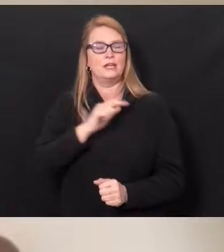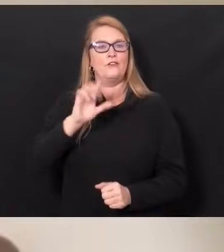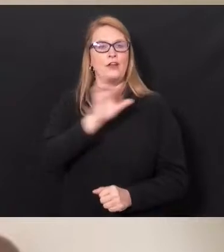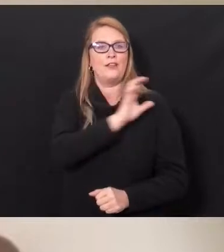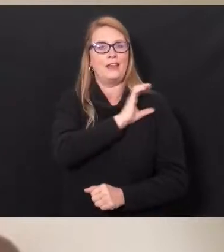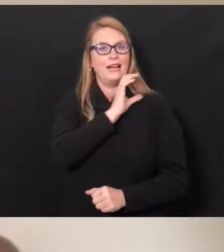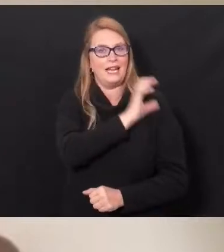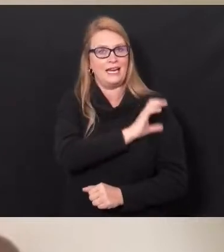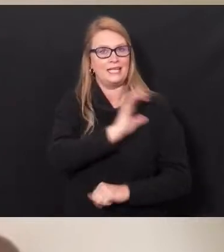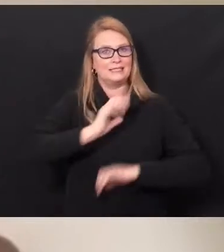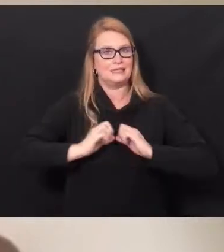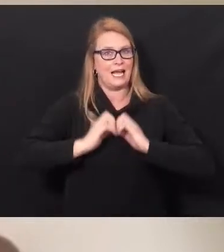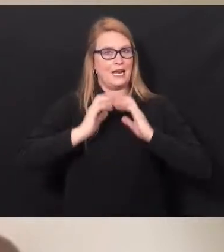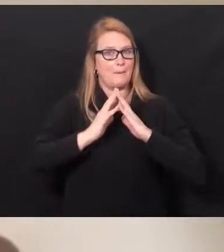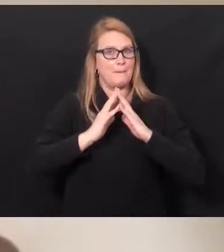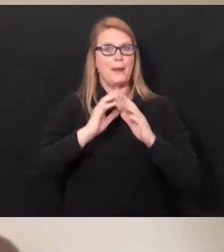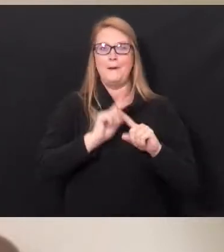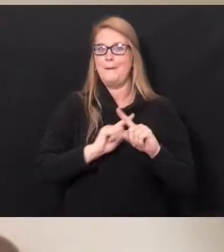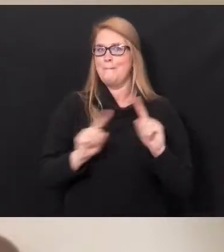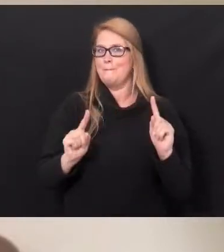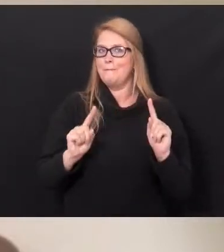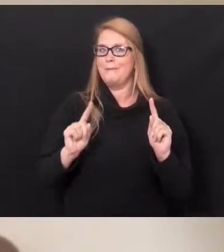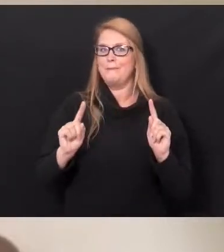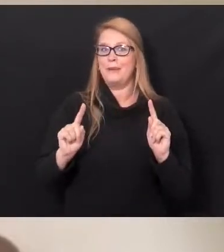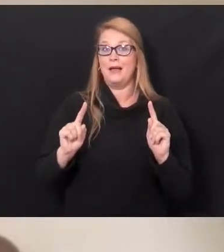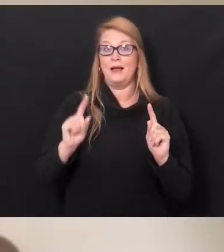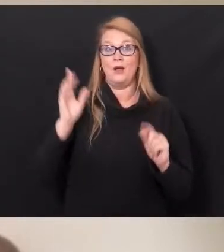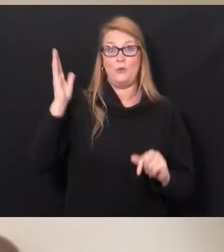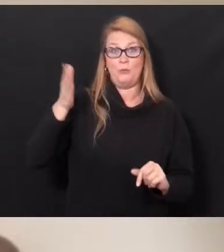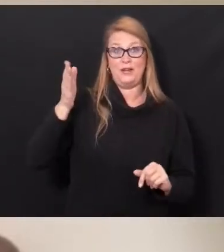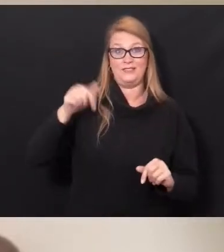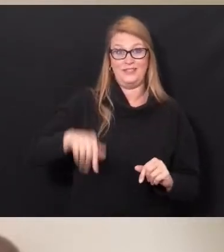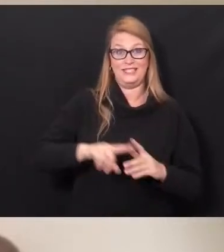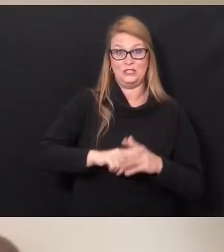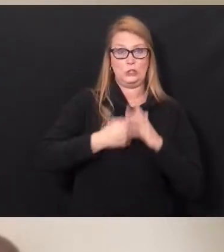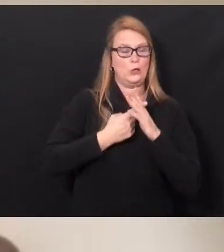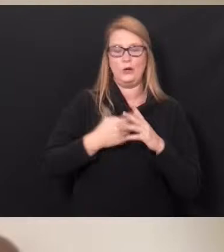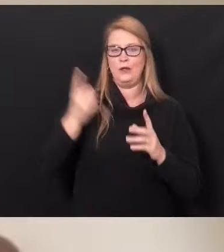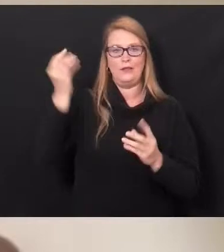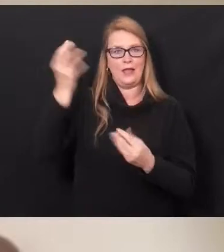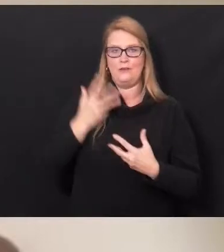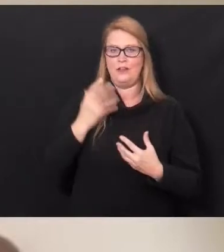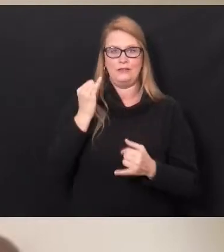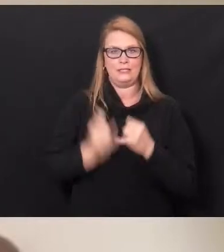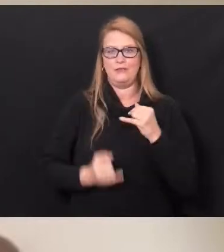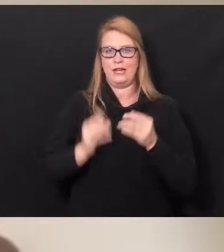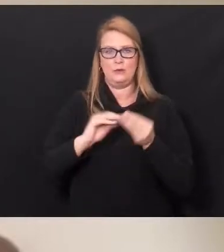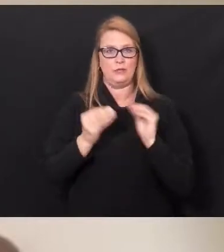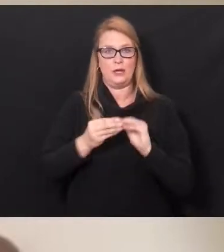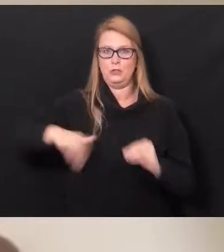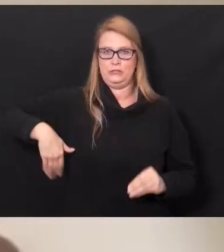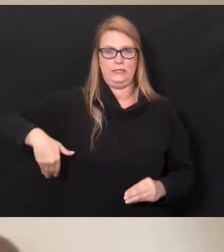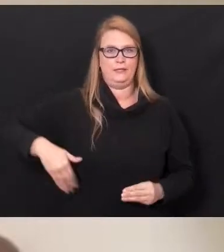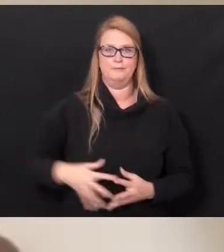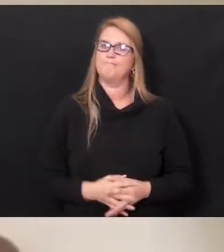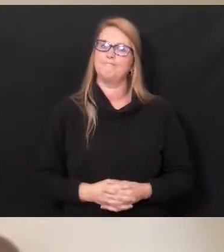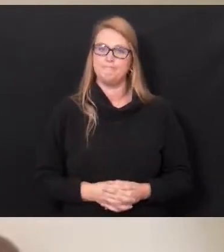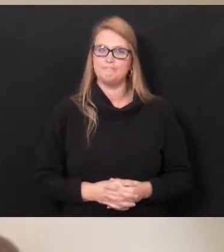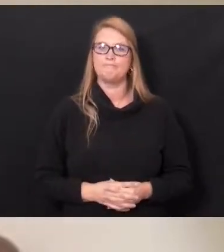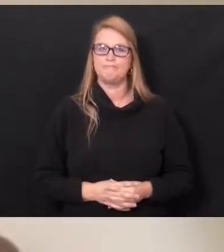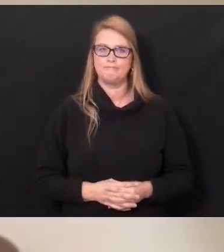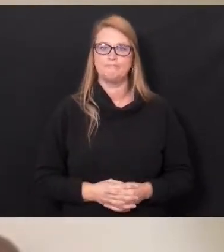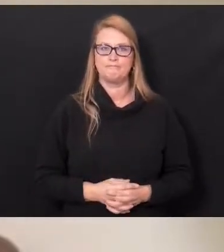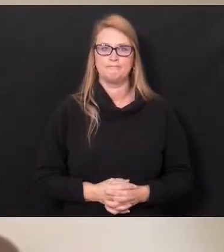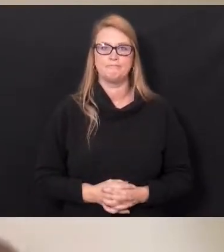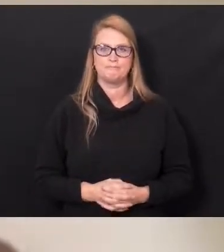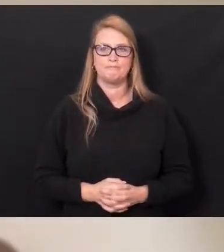But we, as of when this press conference started, we do not have the final numbers yet on what we will be